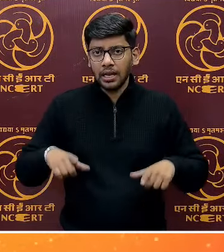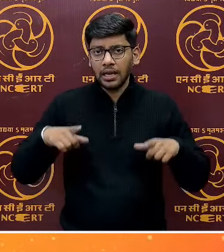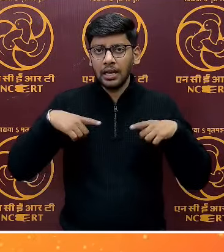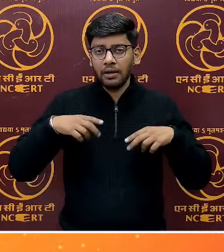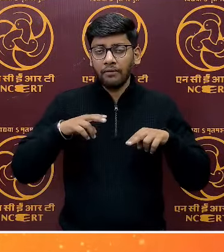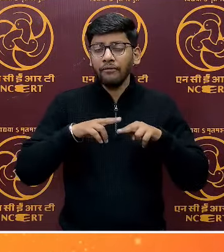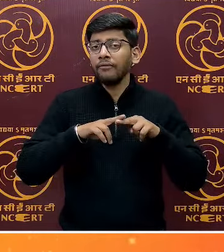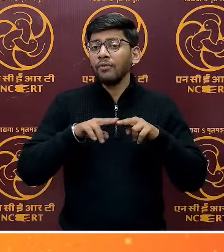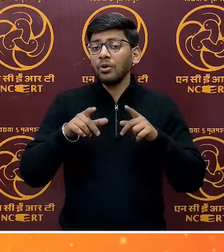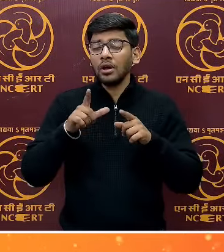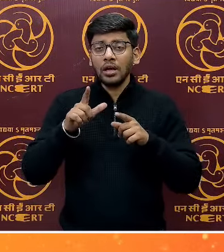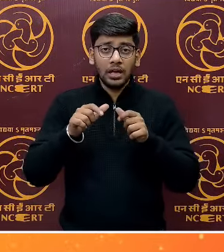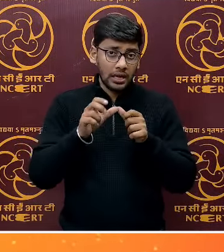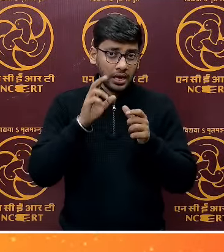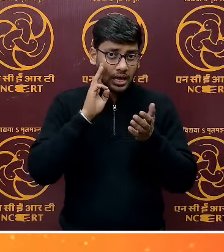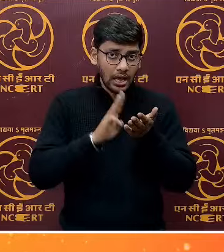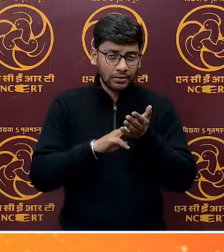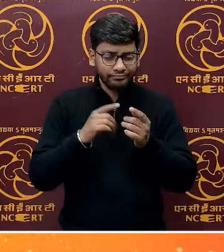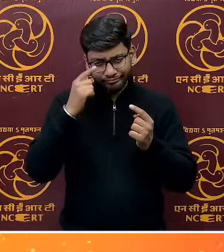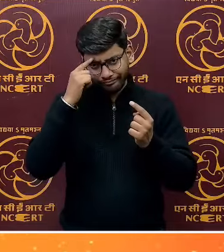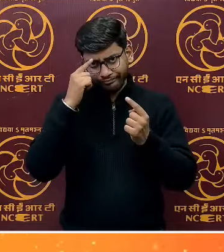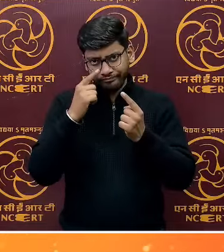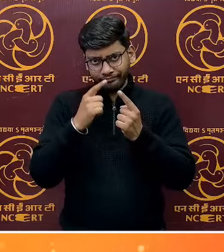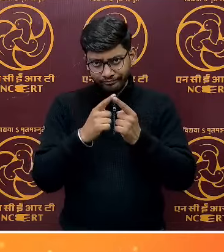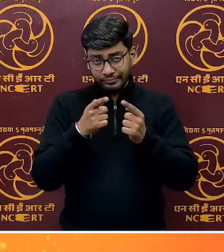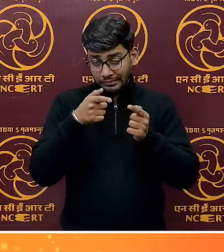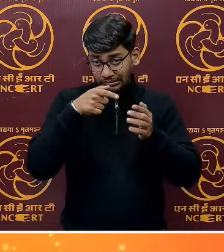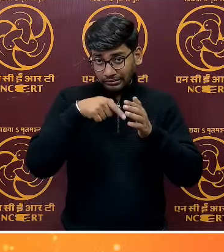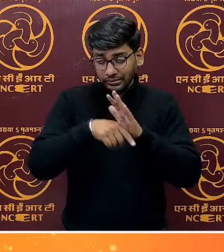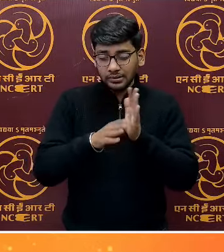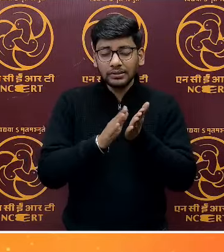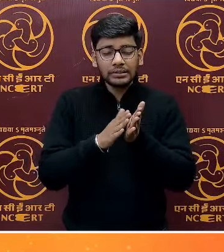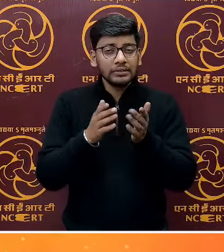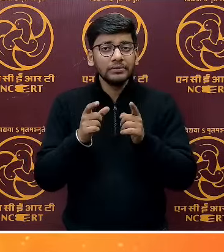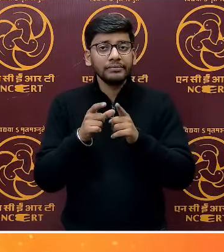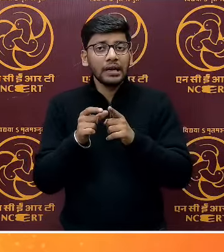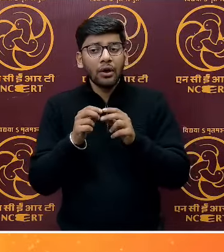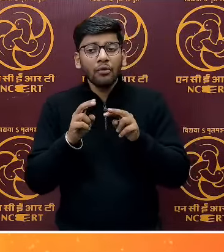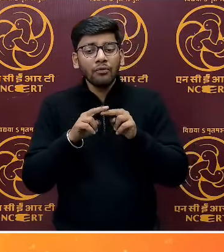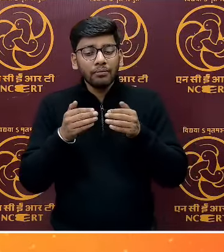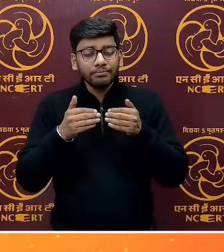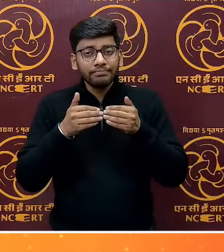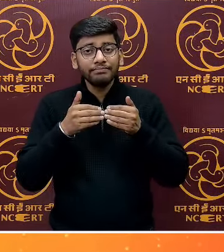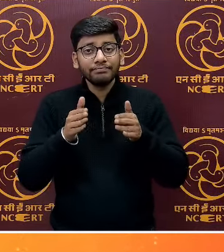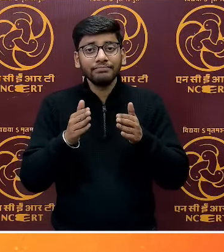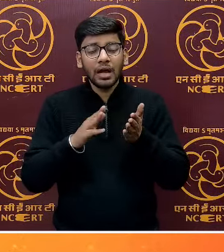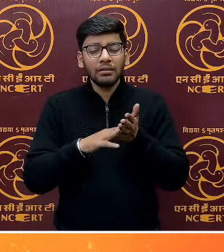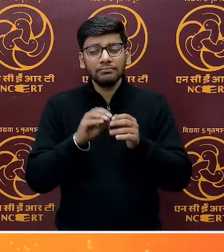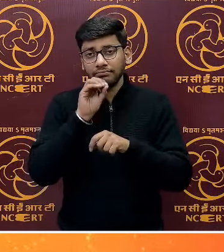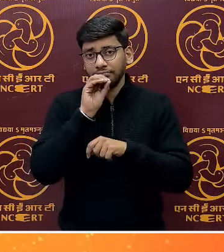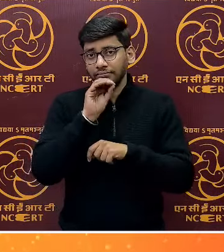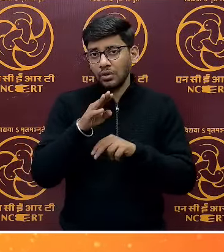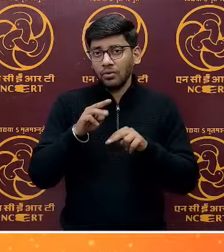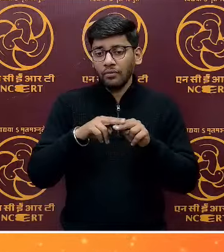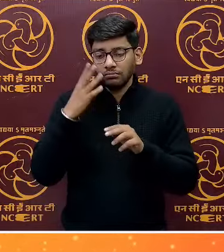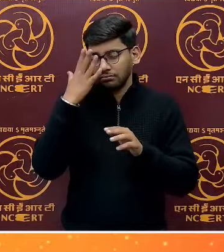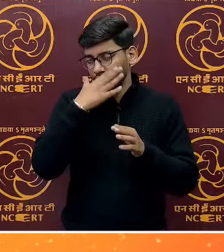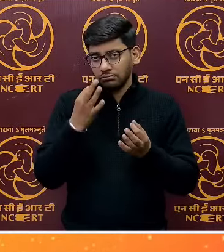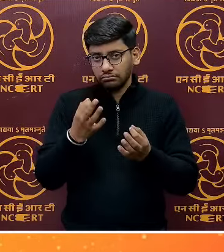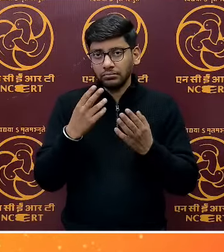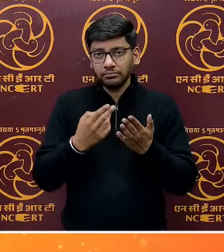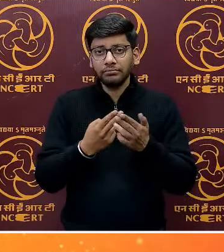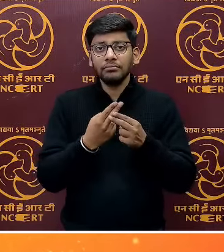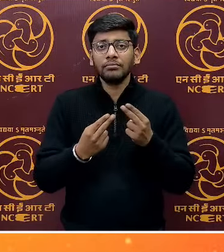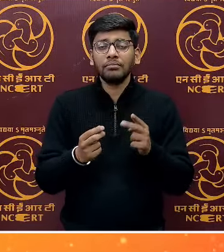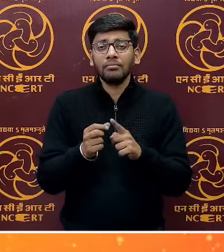high and also celebrate nature. These are the broad messages that come out of this beautiful poem. And Simple